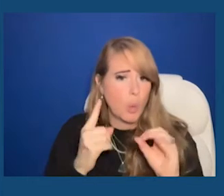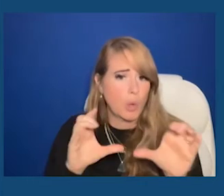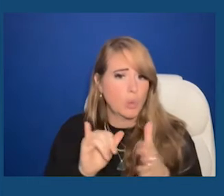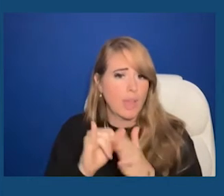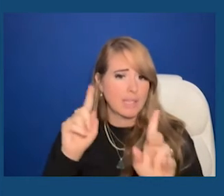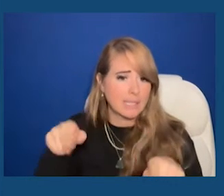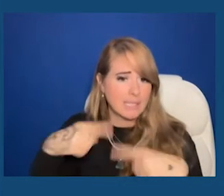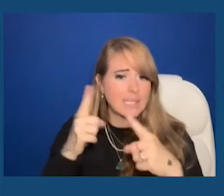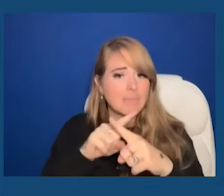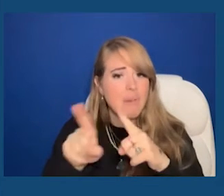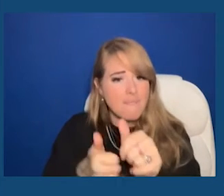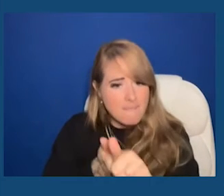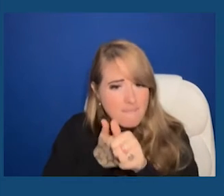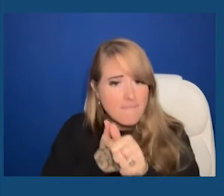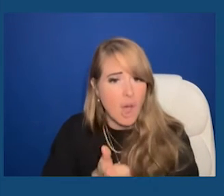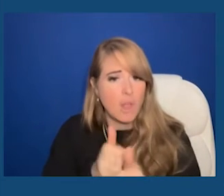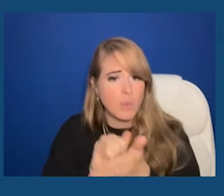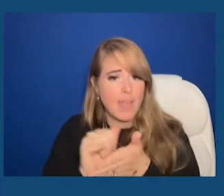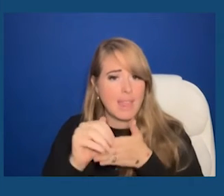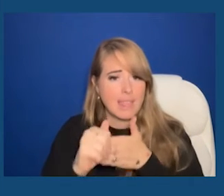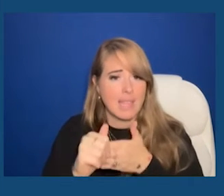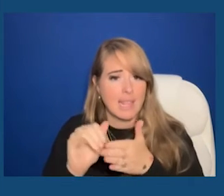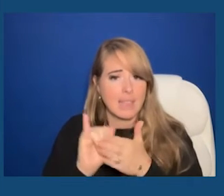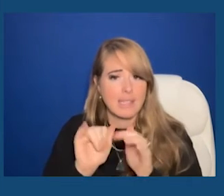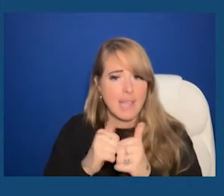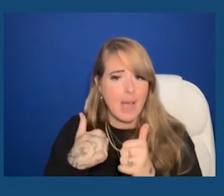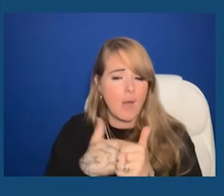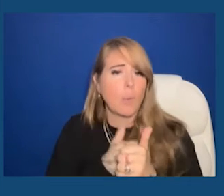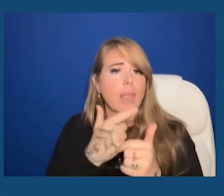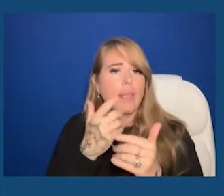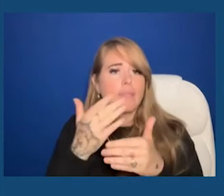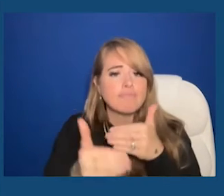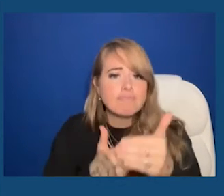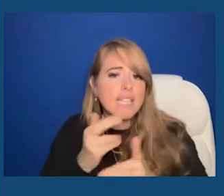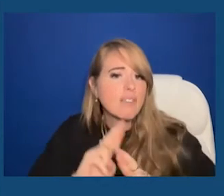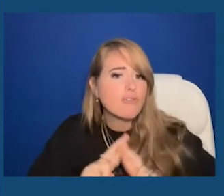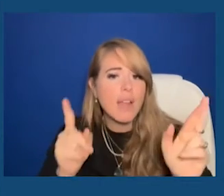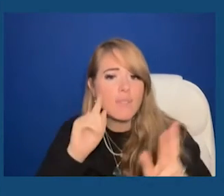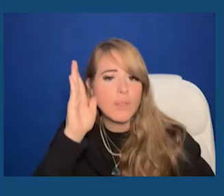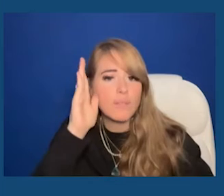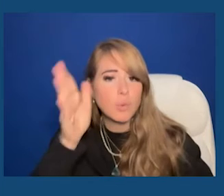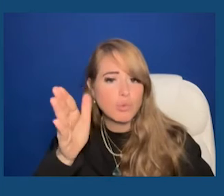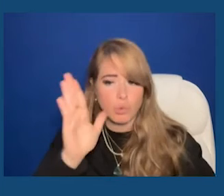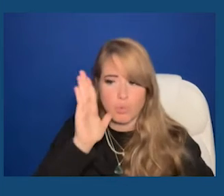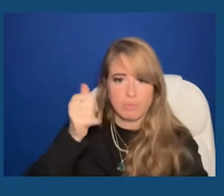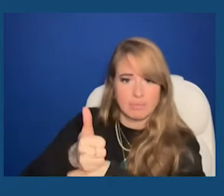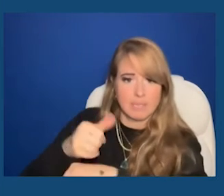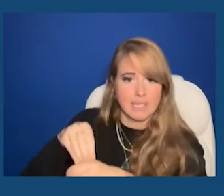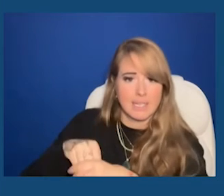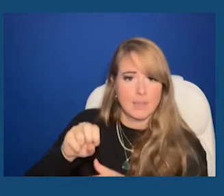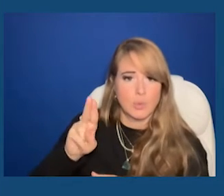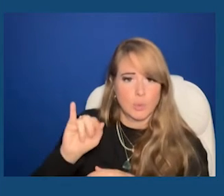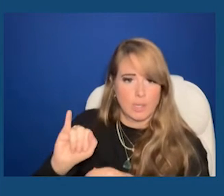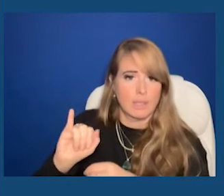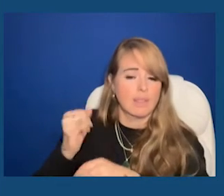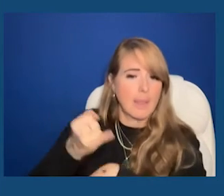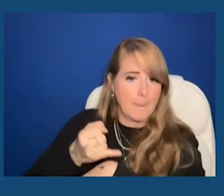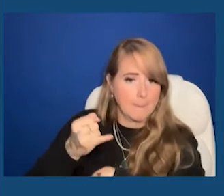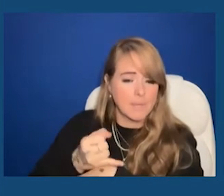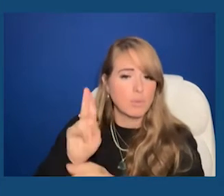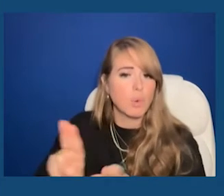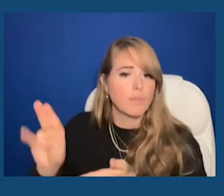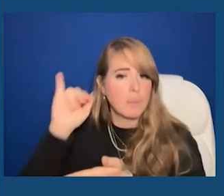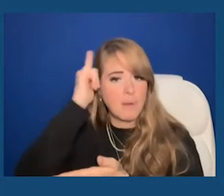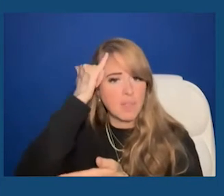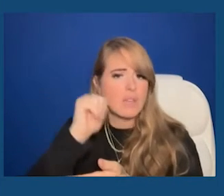the lead that this is how we lean into the future. It'll be housed at one of our SUNY campuses, University of Buffalo, not just because it's where